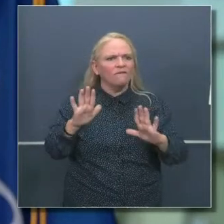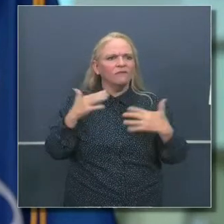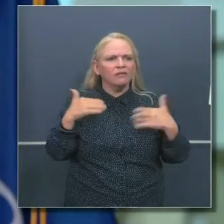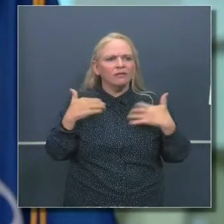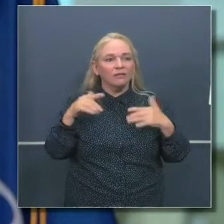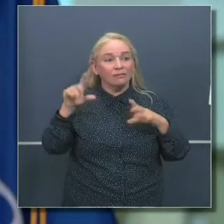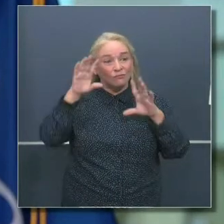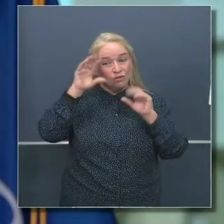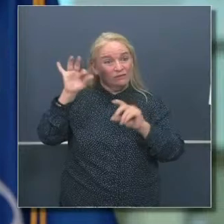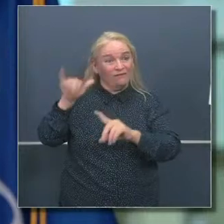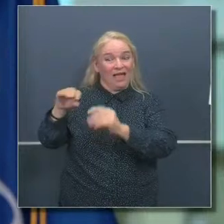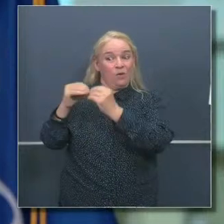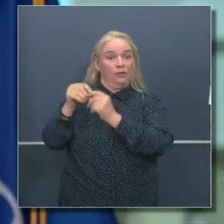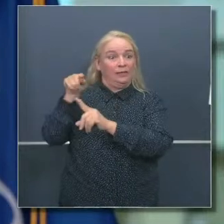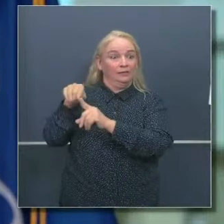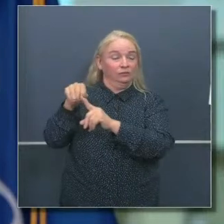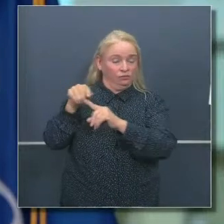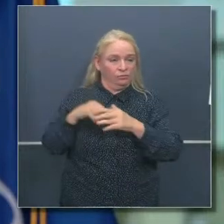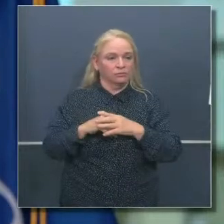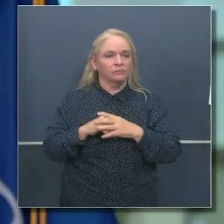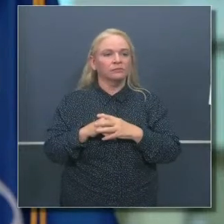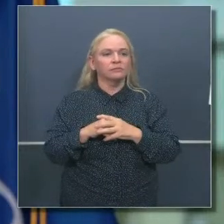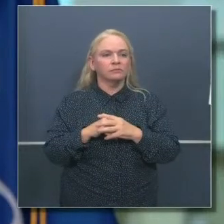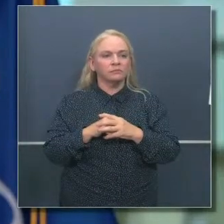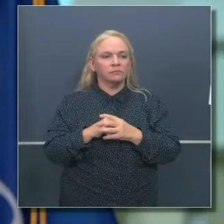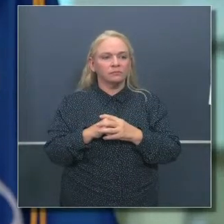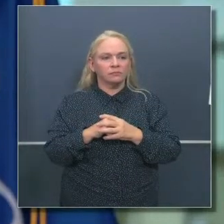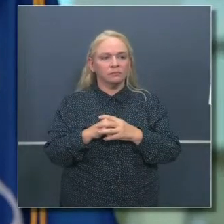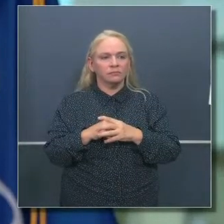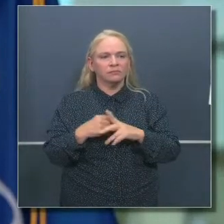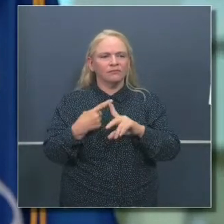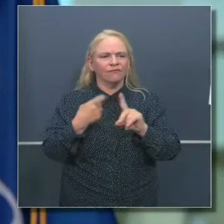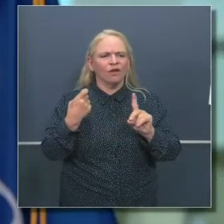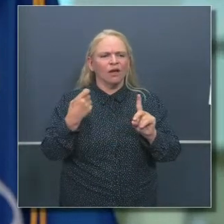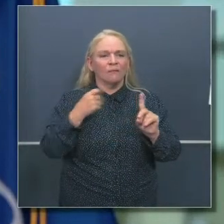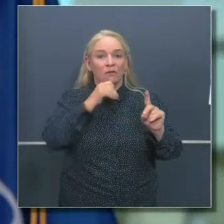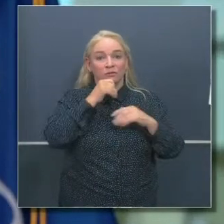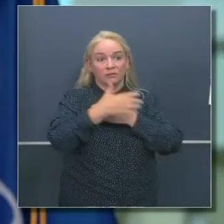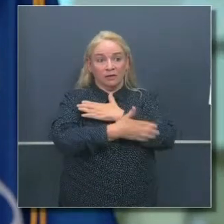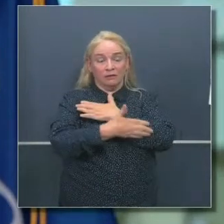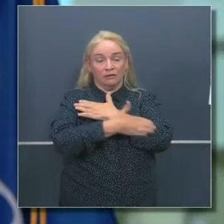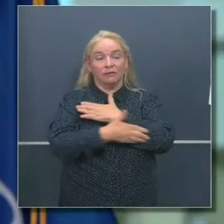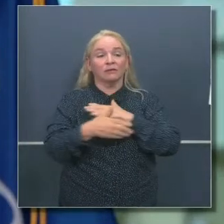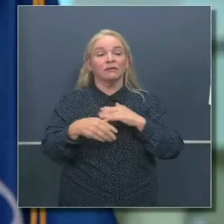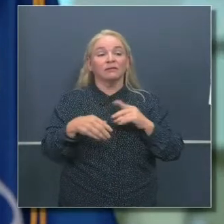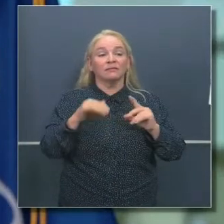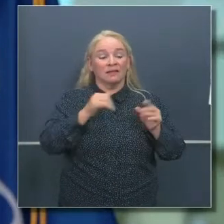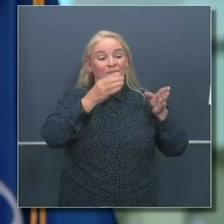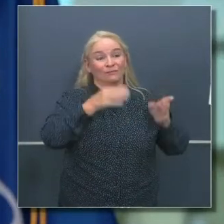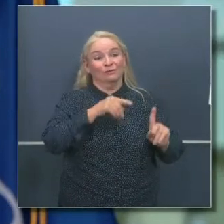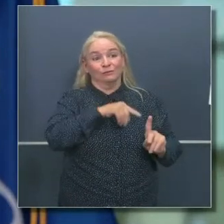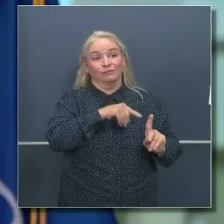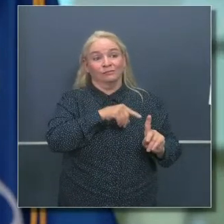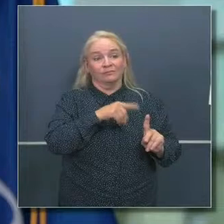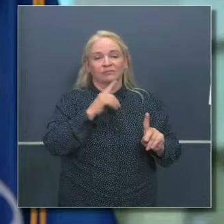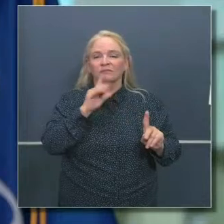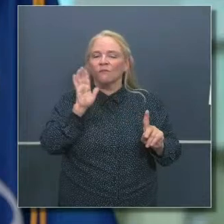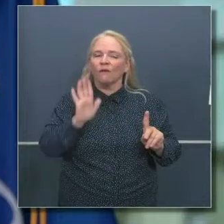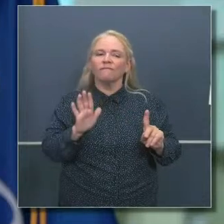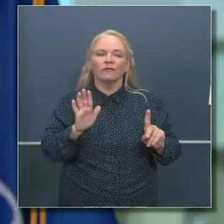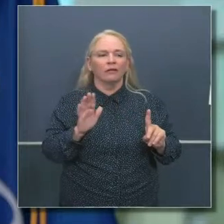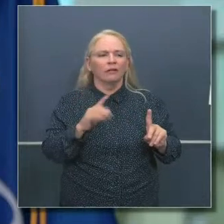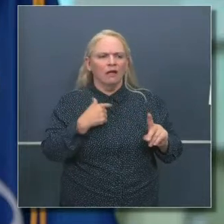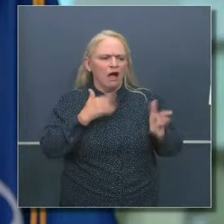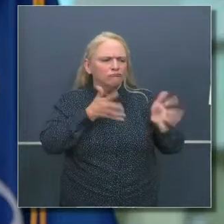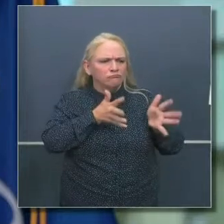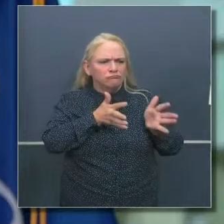of their organization, Supervisor Bartlett from Orange County. She was magnificent in the phone call